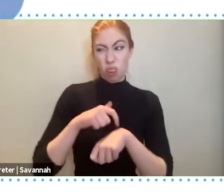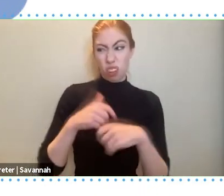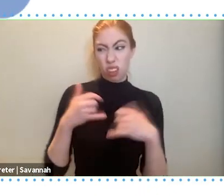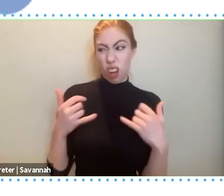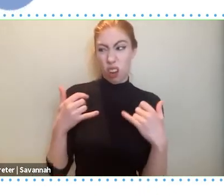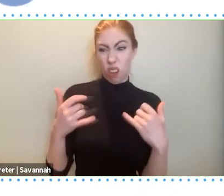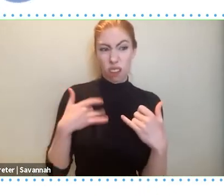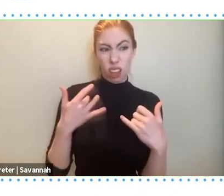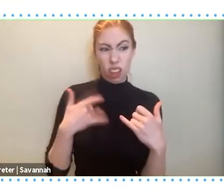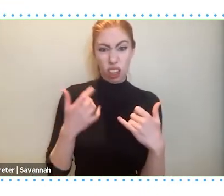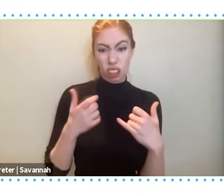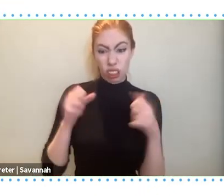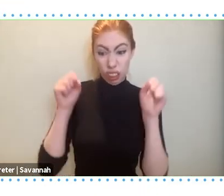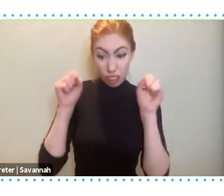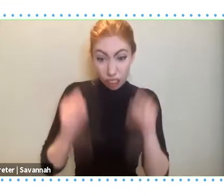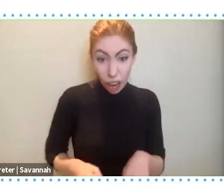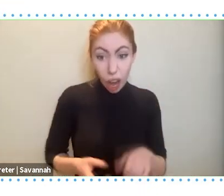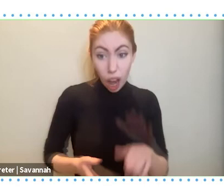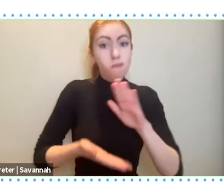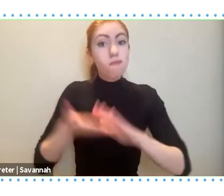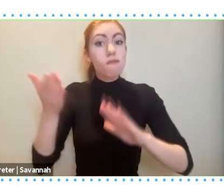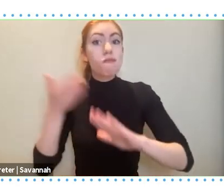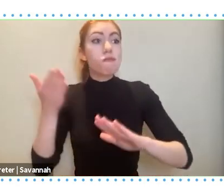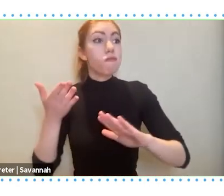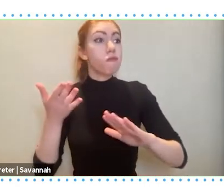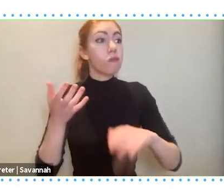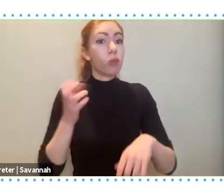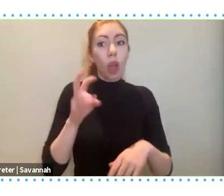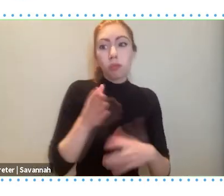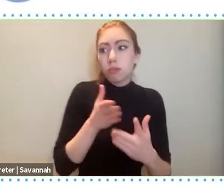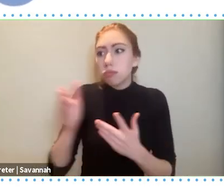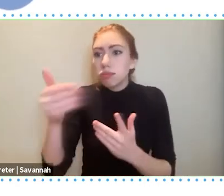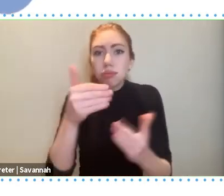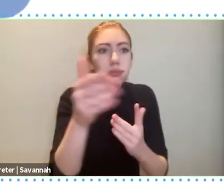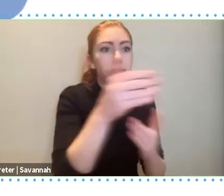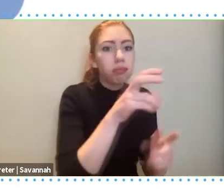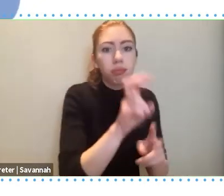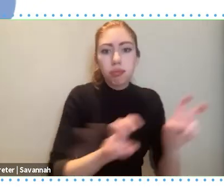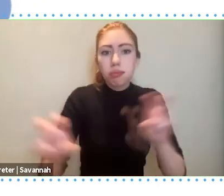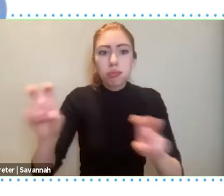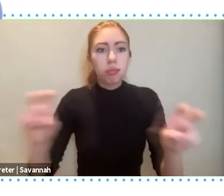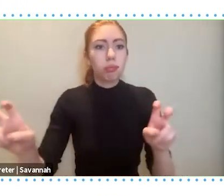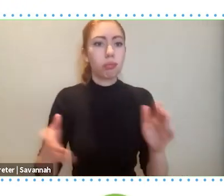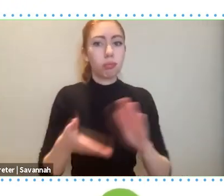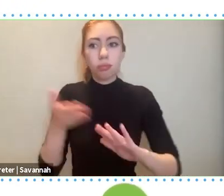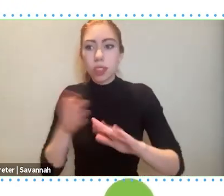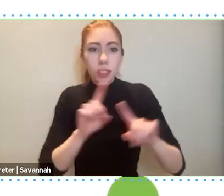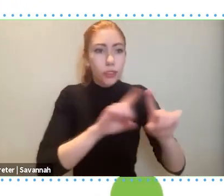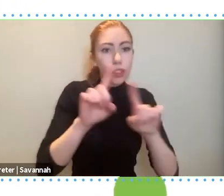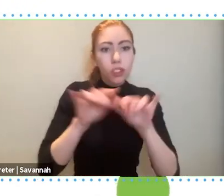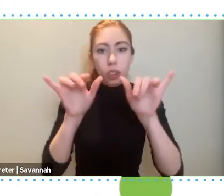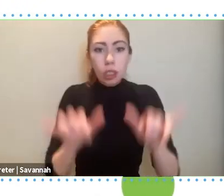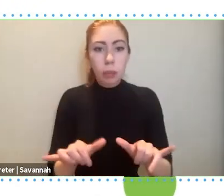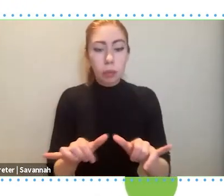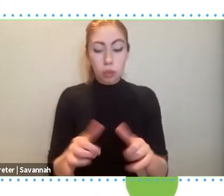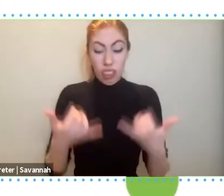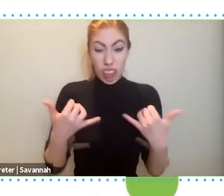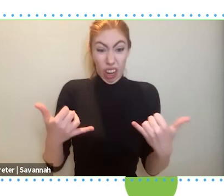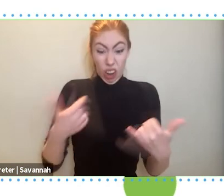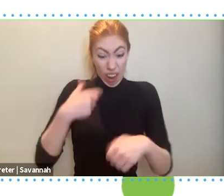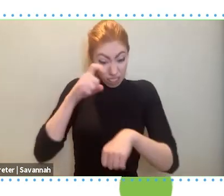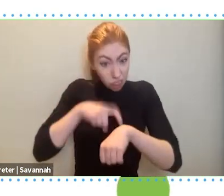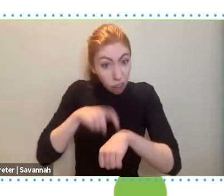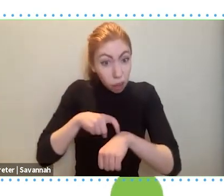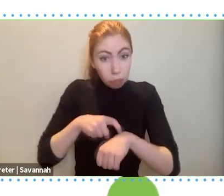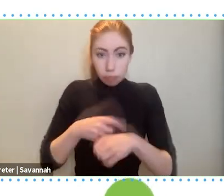have underexplored possibilities and potentials within governance. And again, as I've sort of alluded